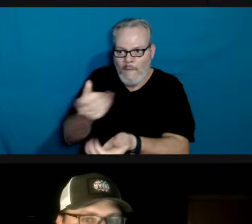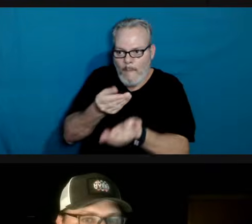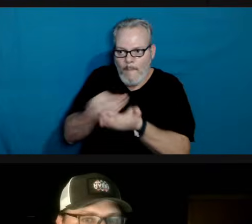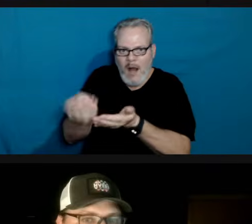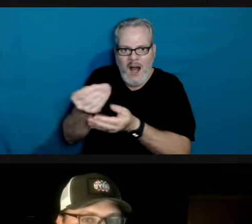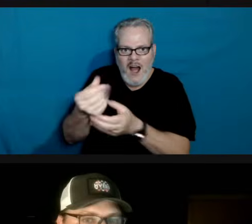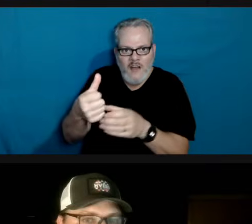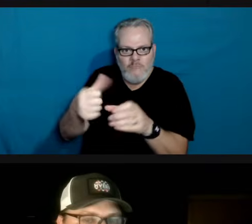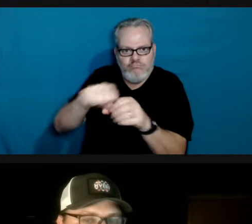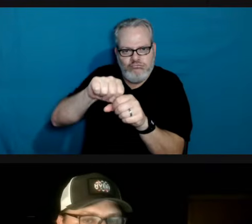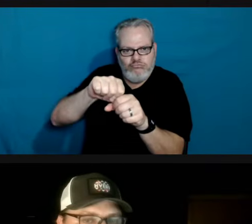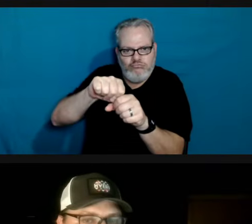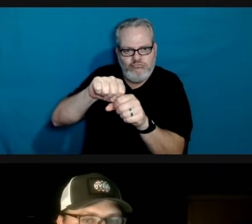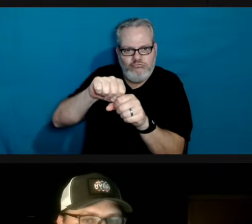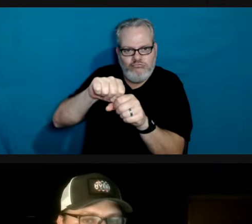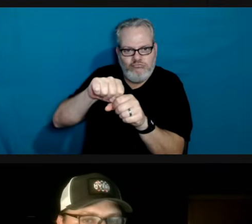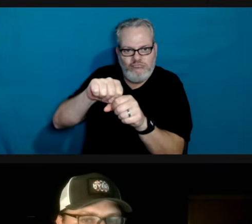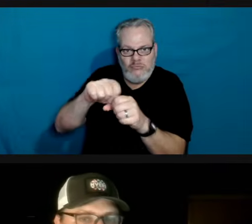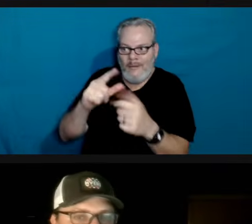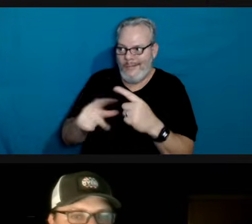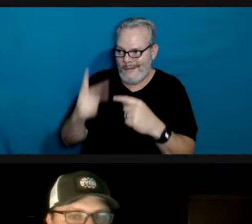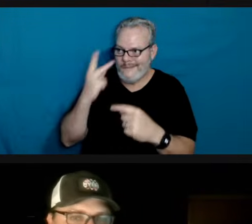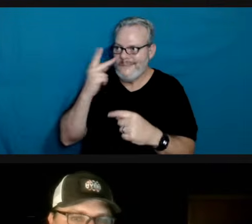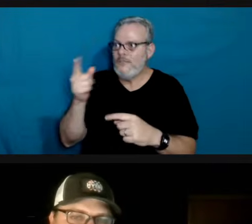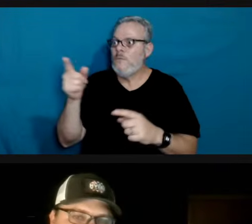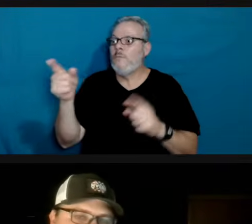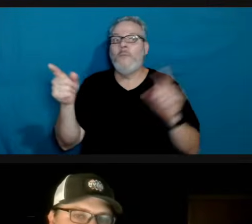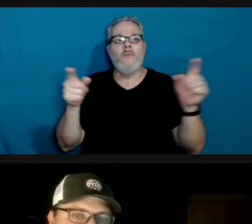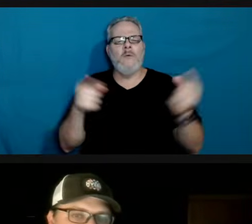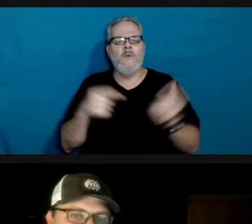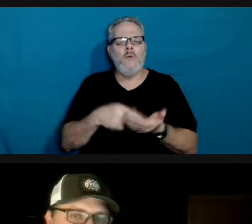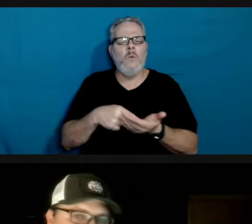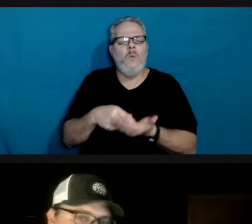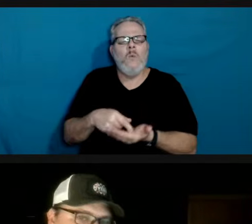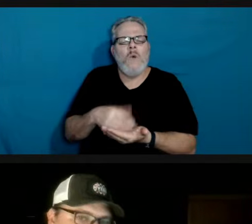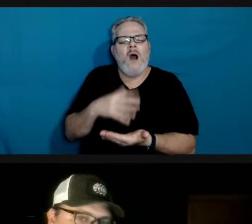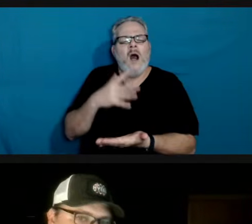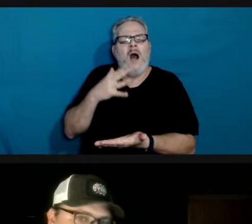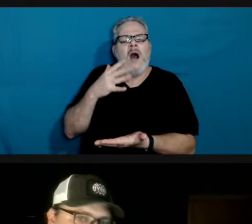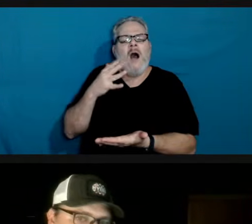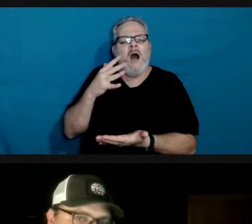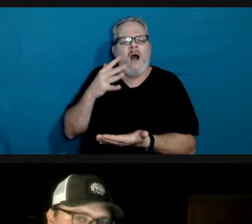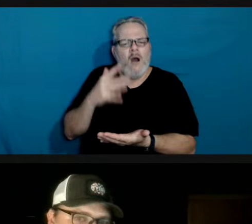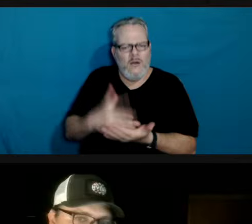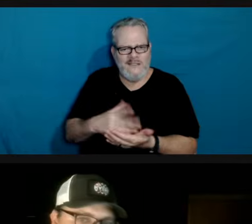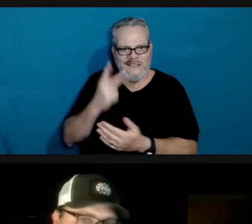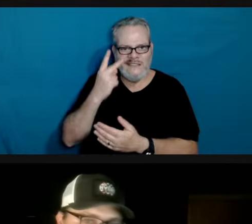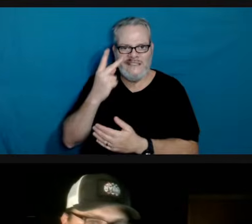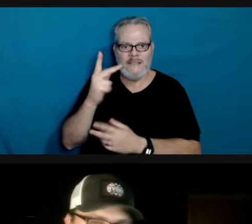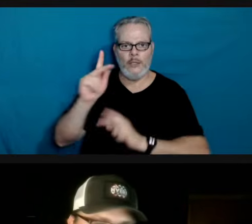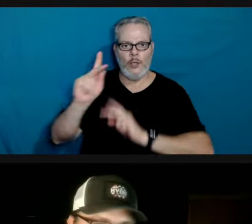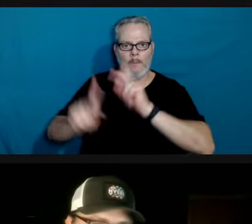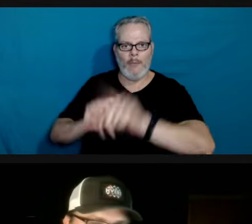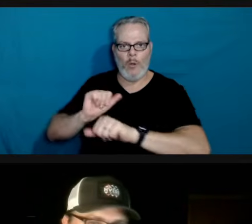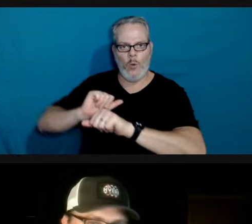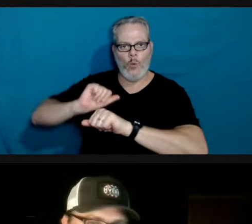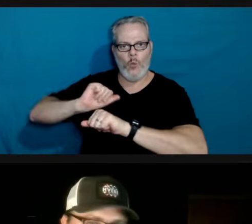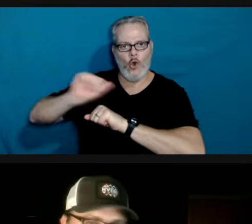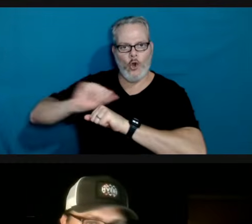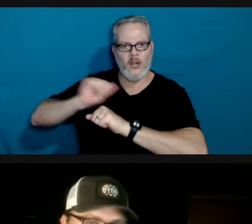I mean, and once in a while we would see somebody working on a pole, but we really didn't see people working. And